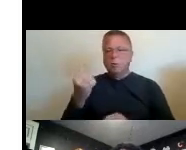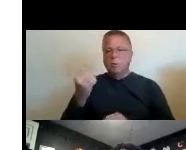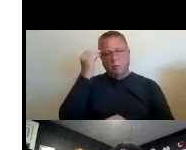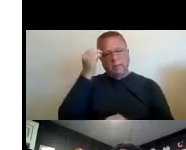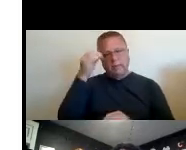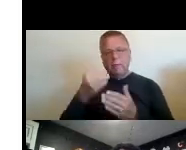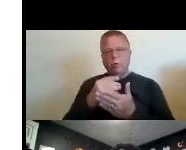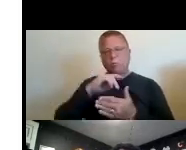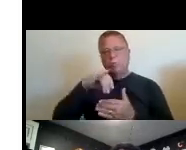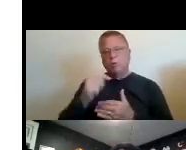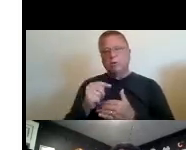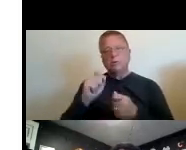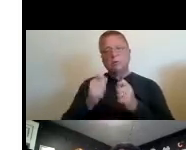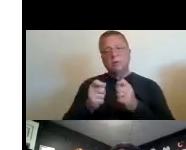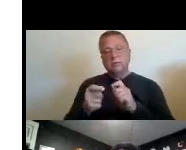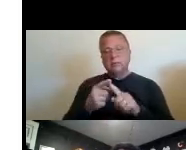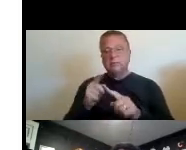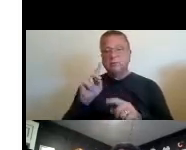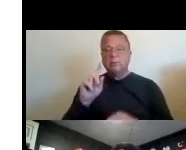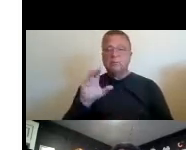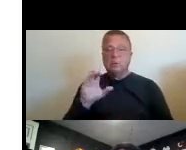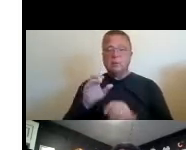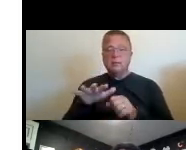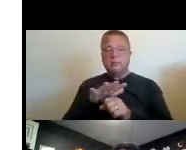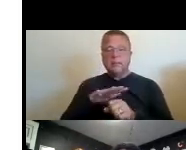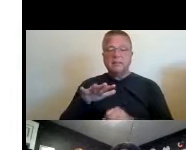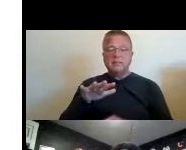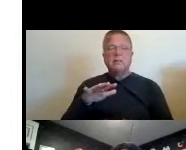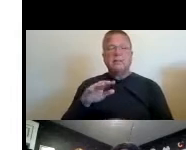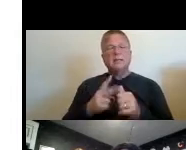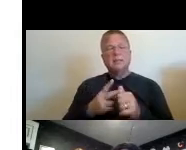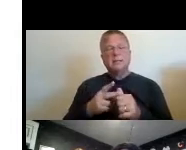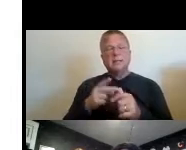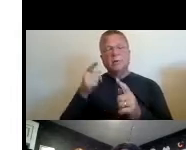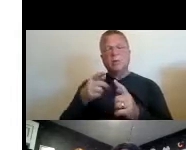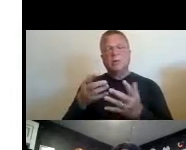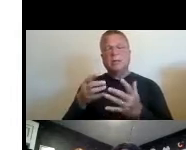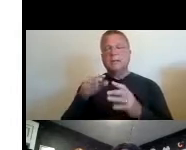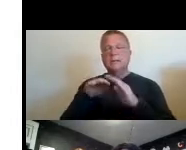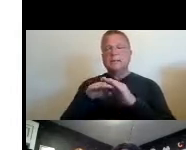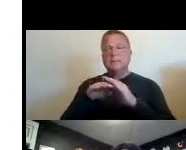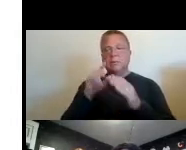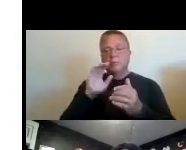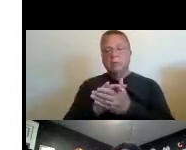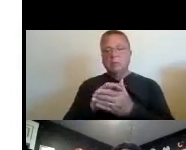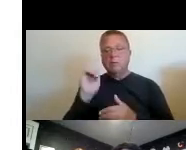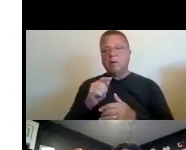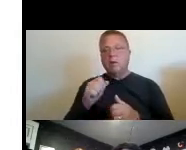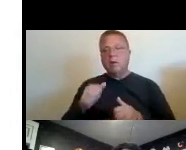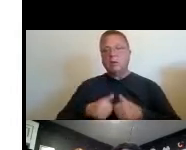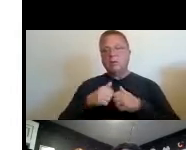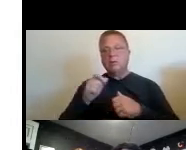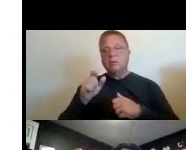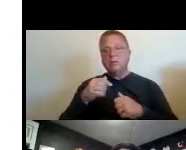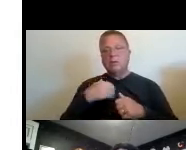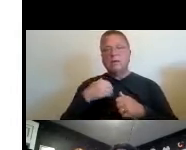projects and changes to the public space. Our second goal has to do with accessibility. We believe that all residents should have access to fresh